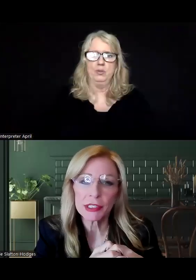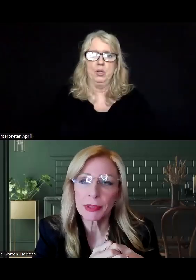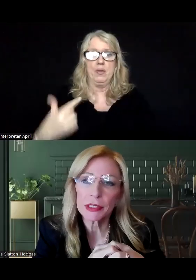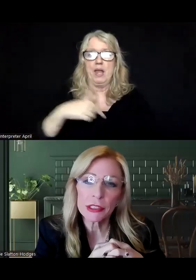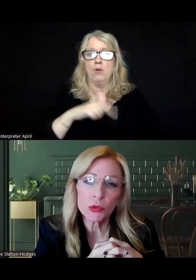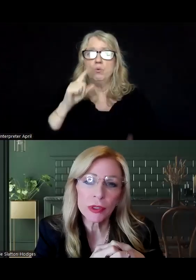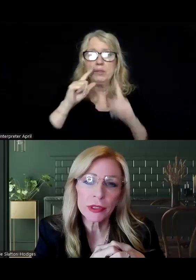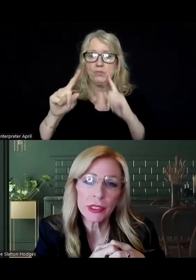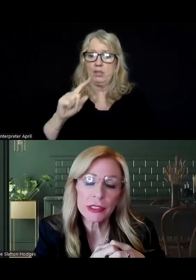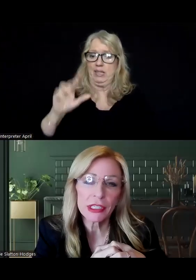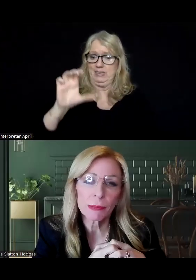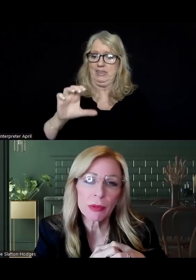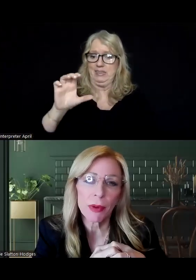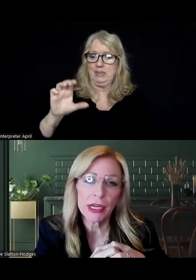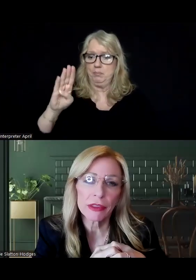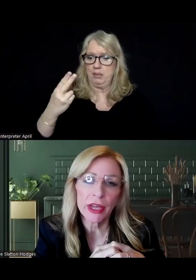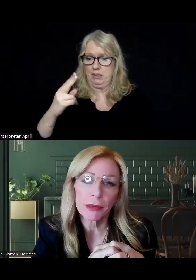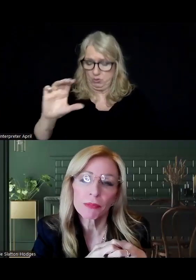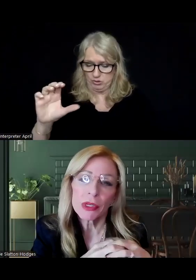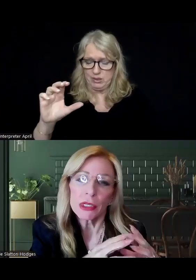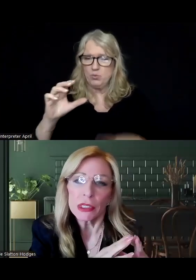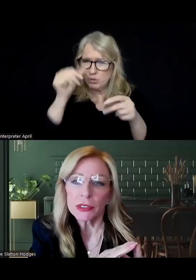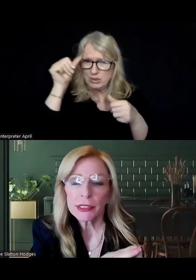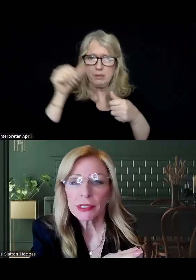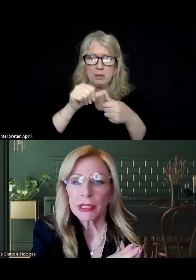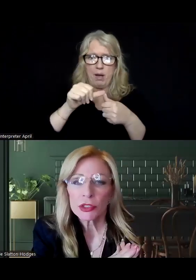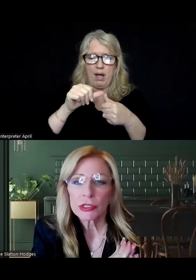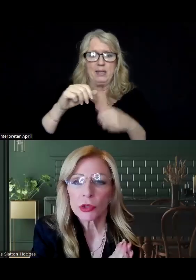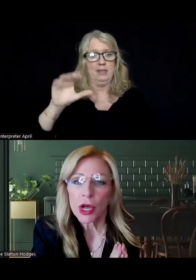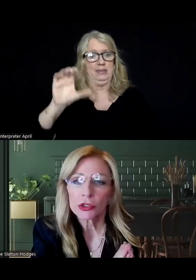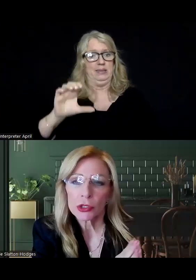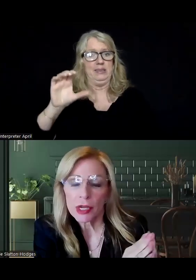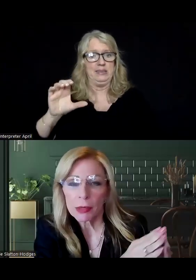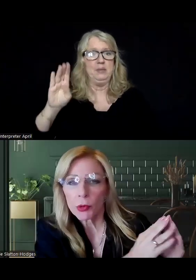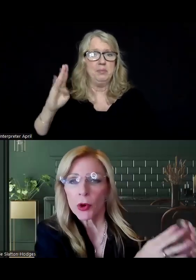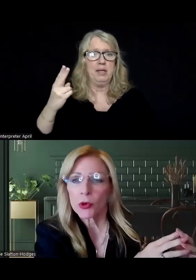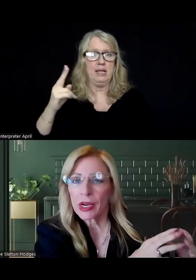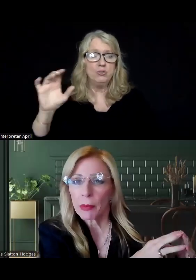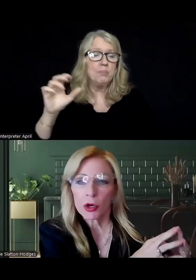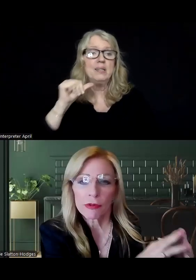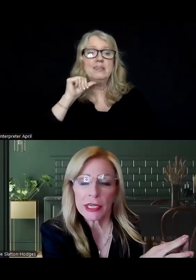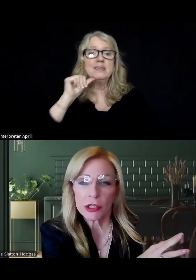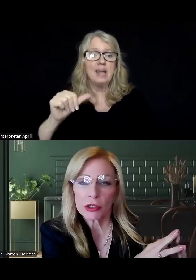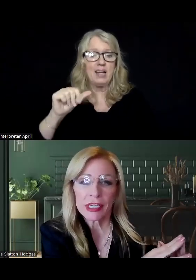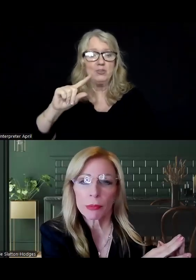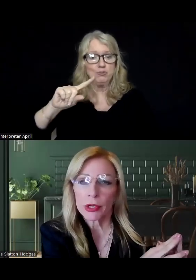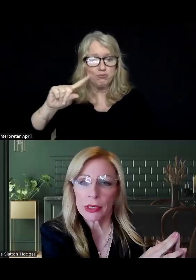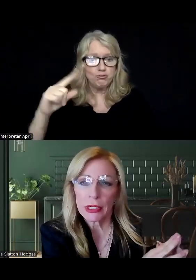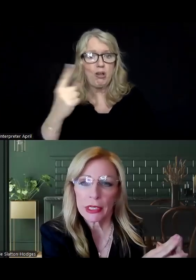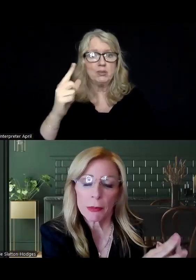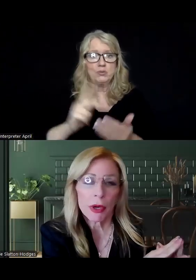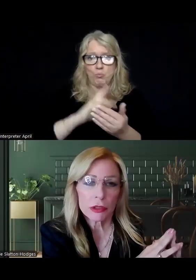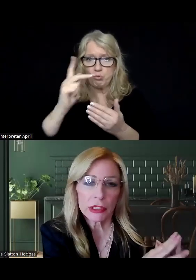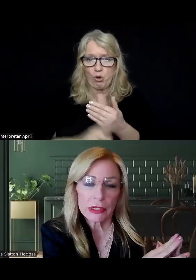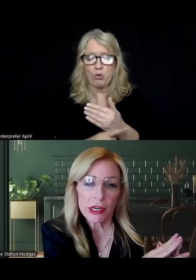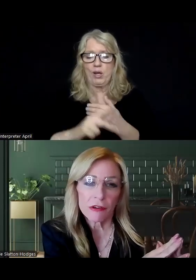about CCBHCs, one thing to keep in mind that CCBHCs are not just a program over here separate